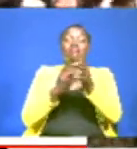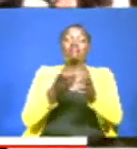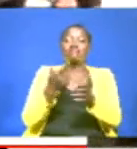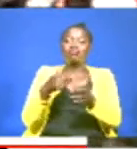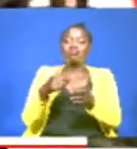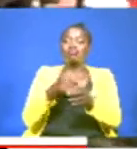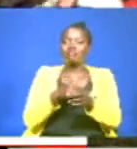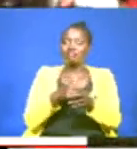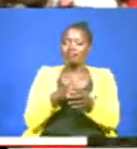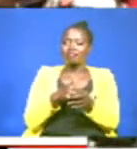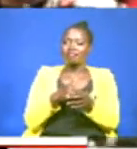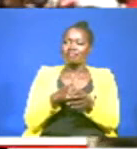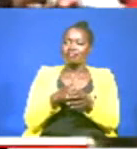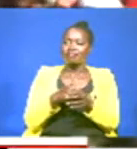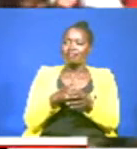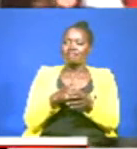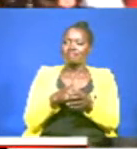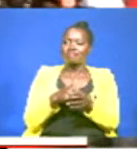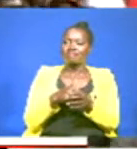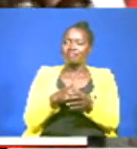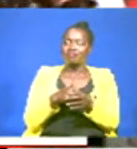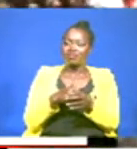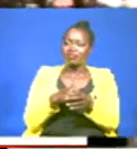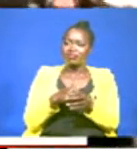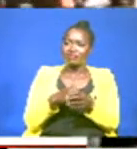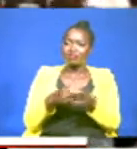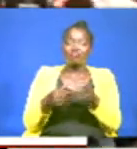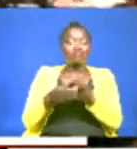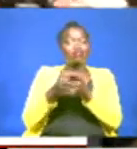ya kwamba tungana mwasima pola